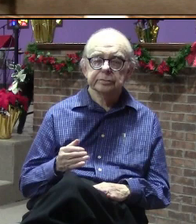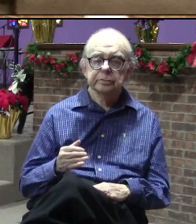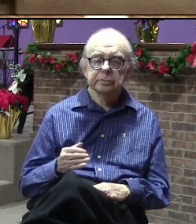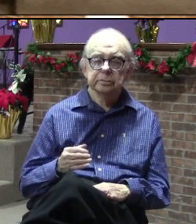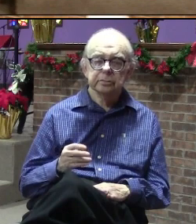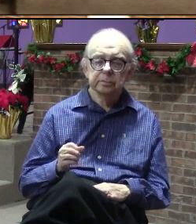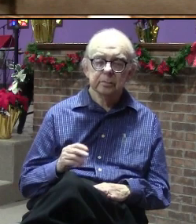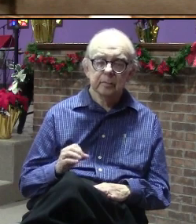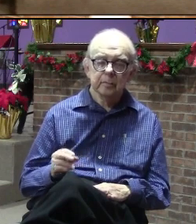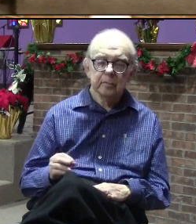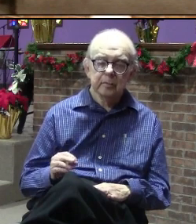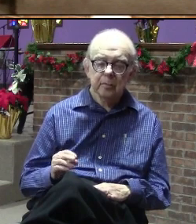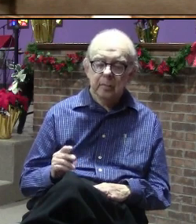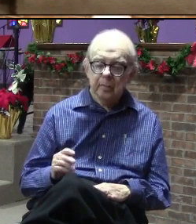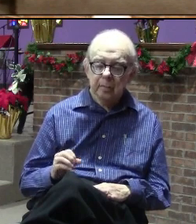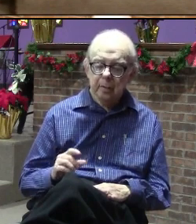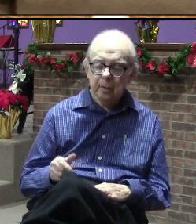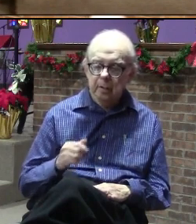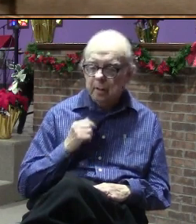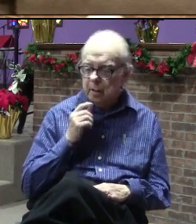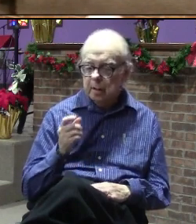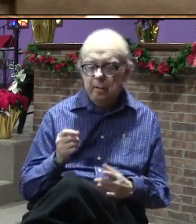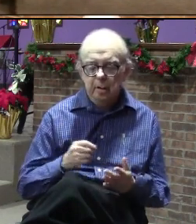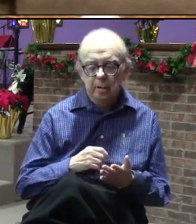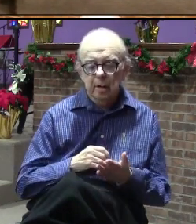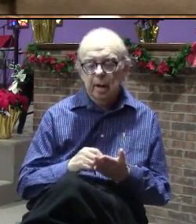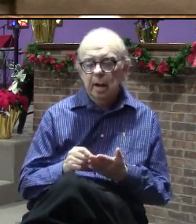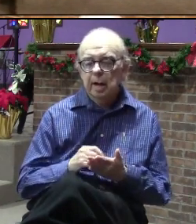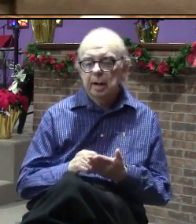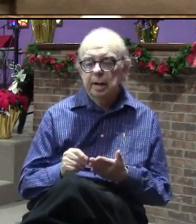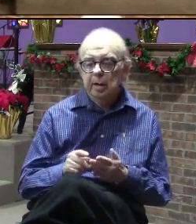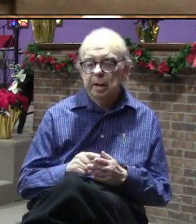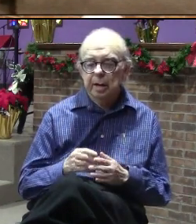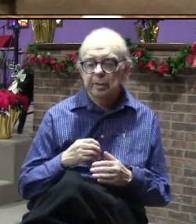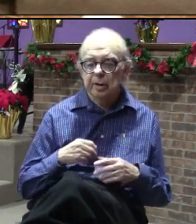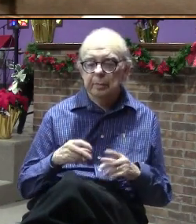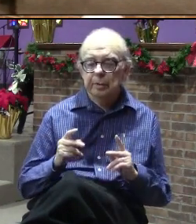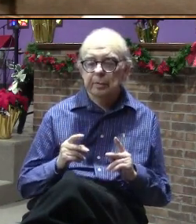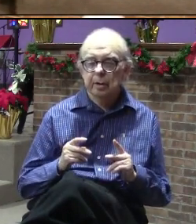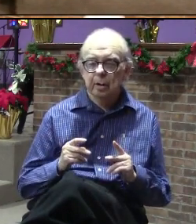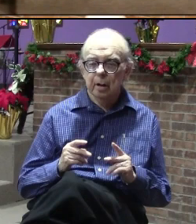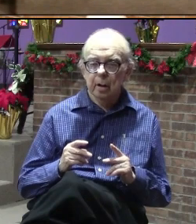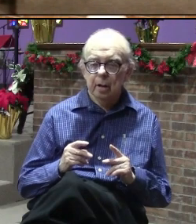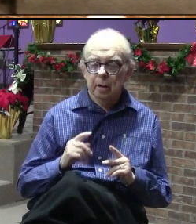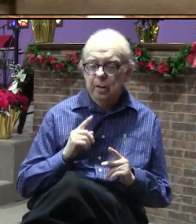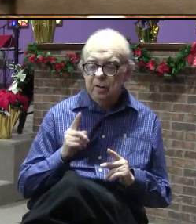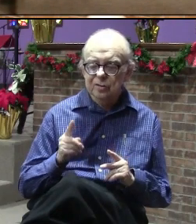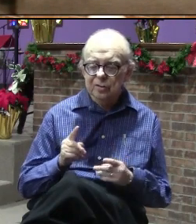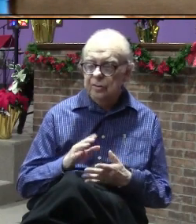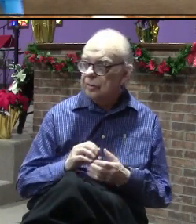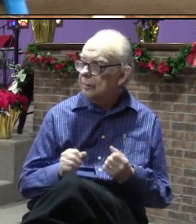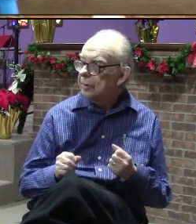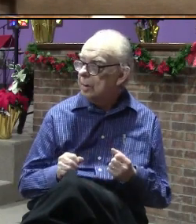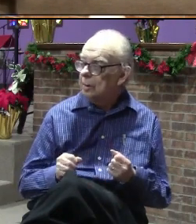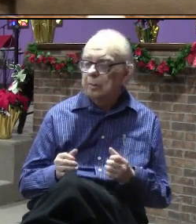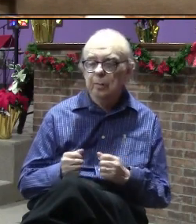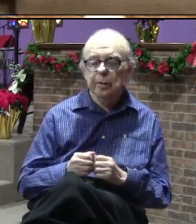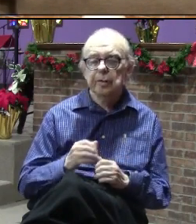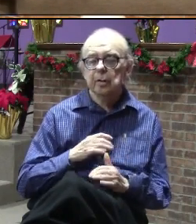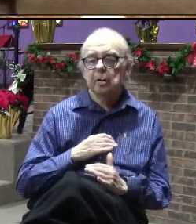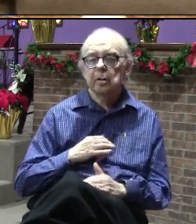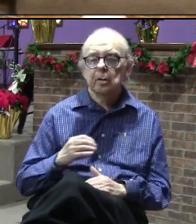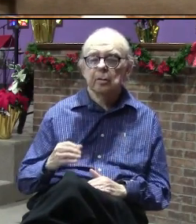Paul says this, "I count it a privilege to suffer with Christ."